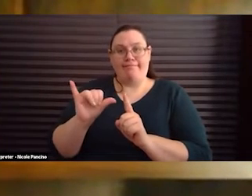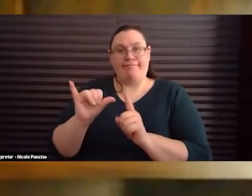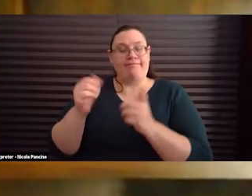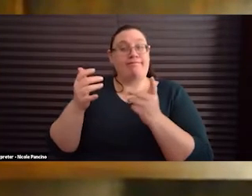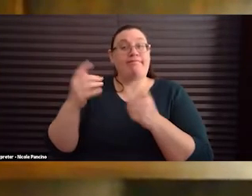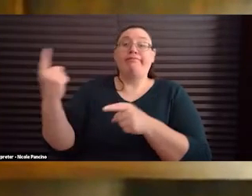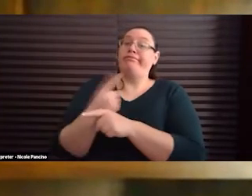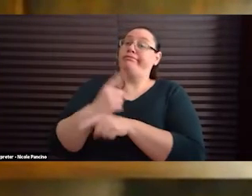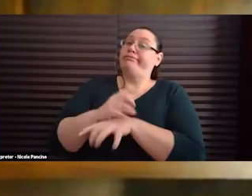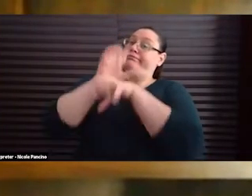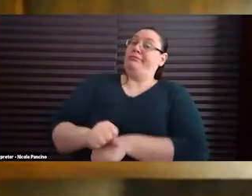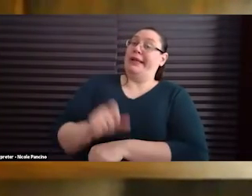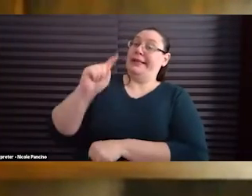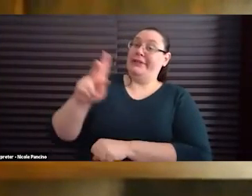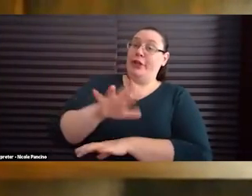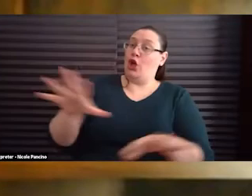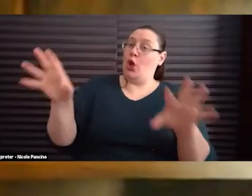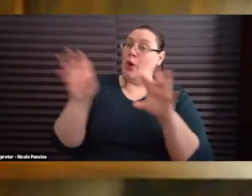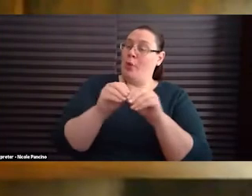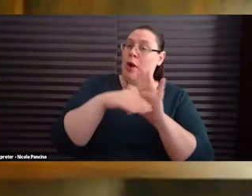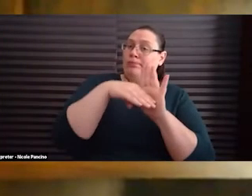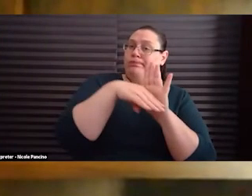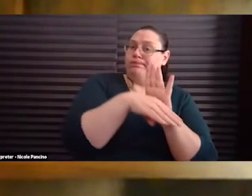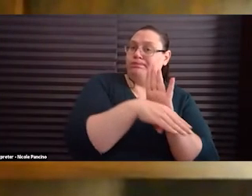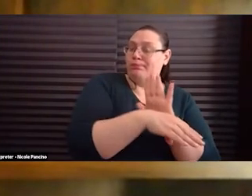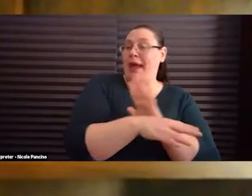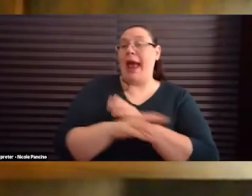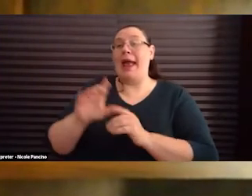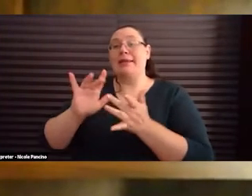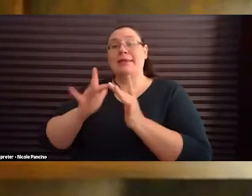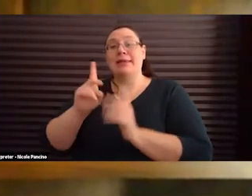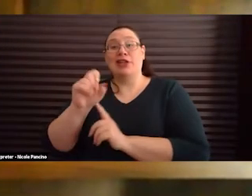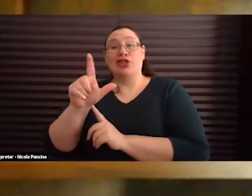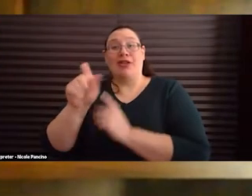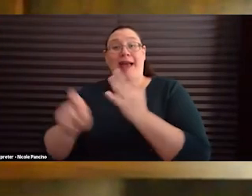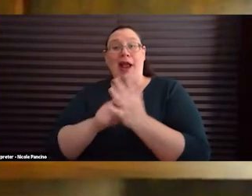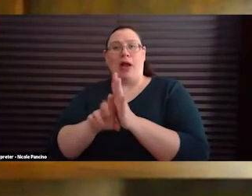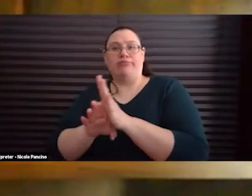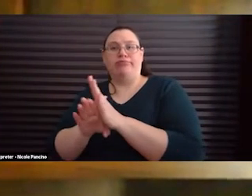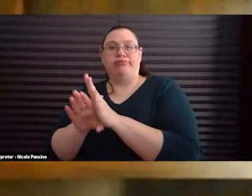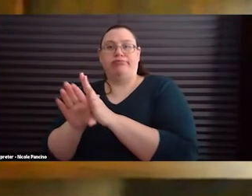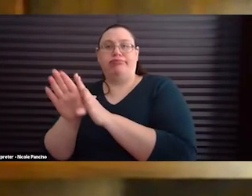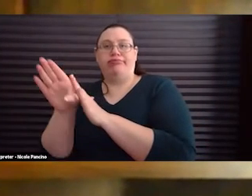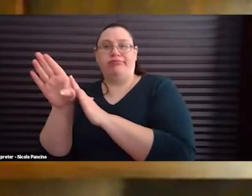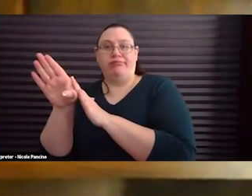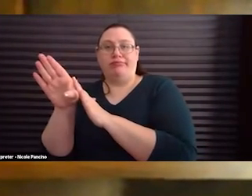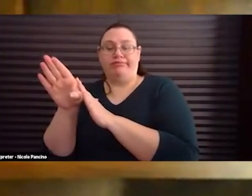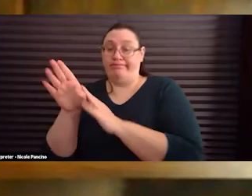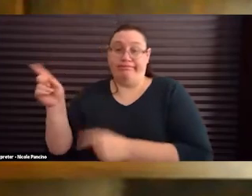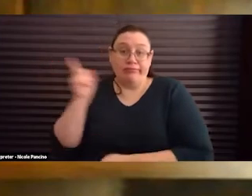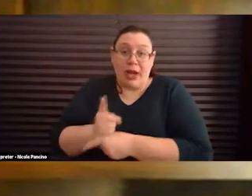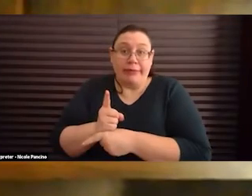traditional television and the rise of the digital era, the digital streaming era. And he was right, and that was